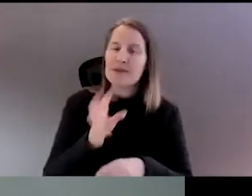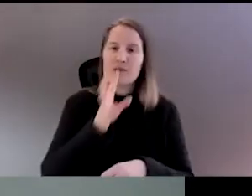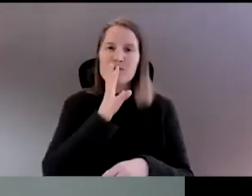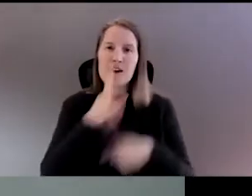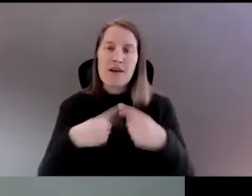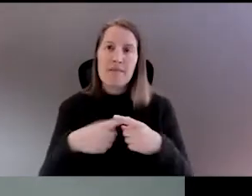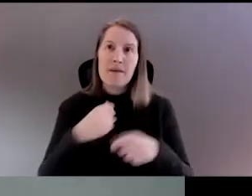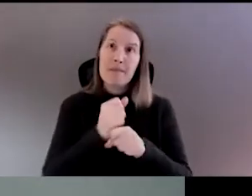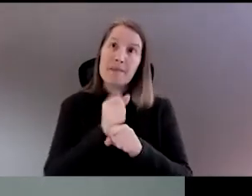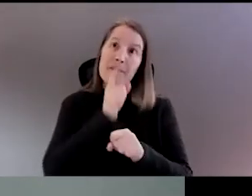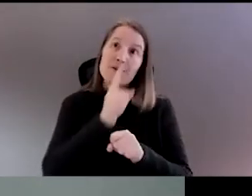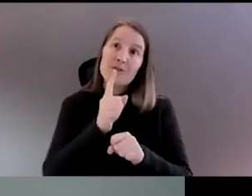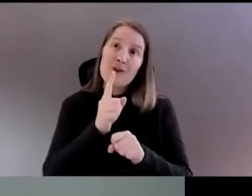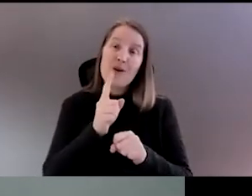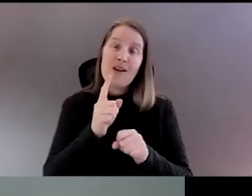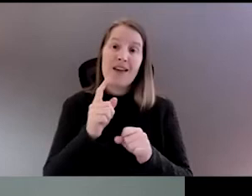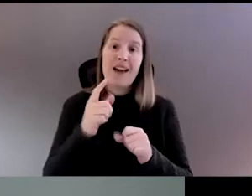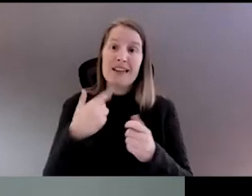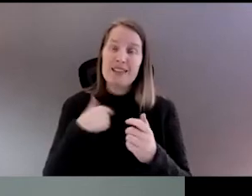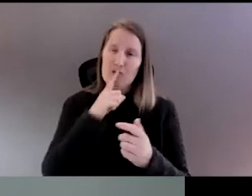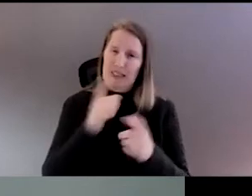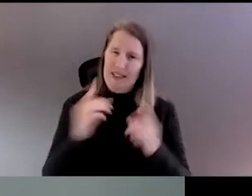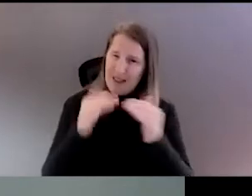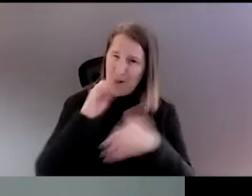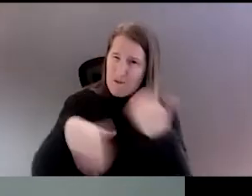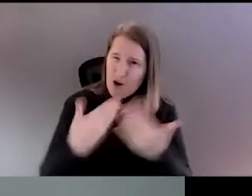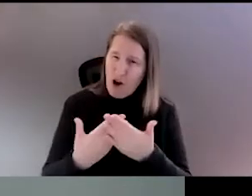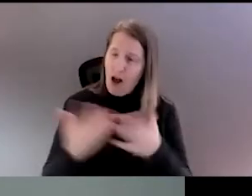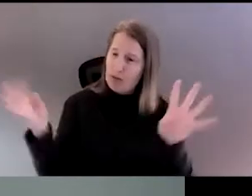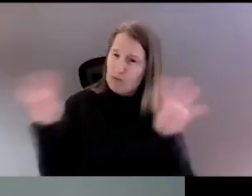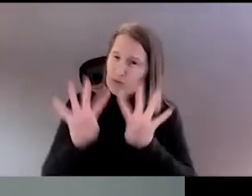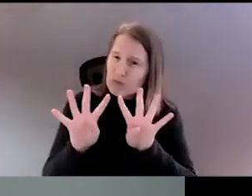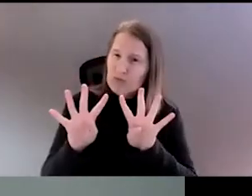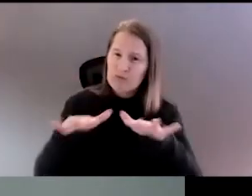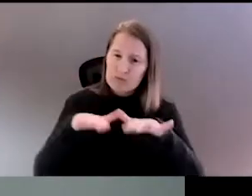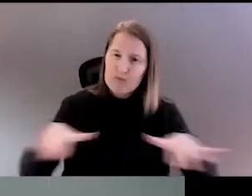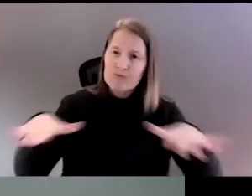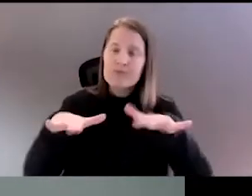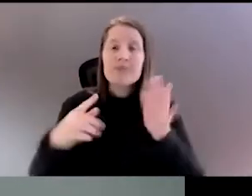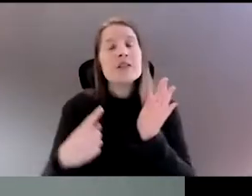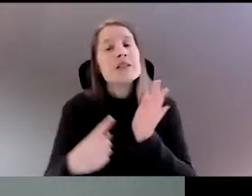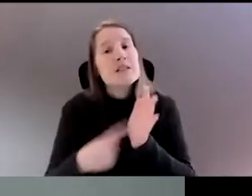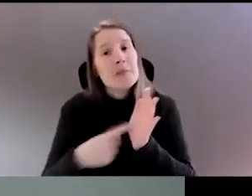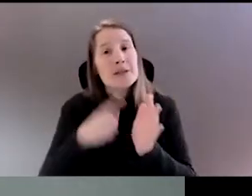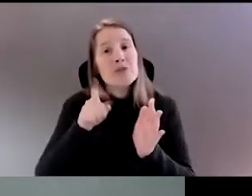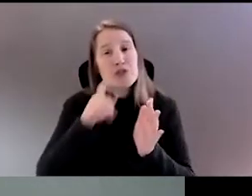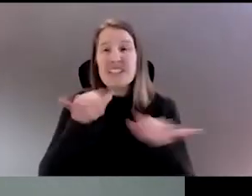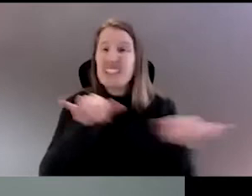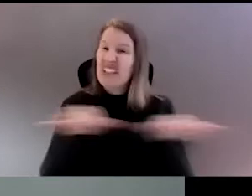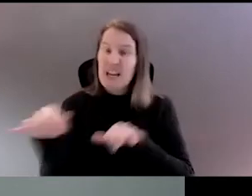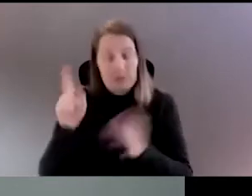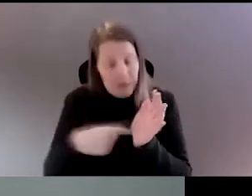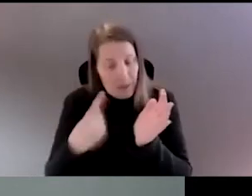playing field is level, and we talk about fairness, but sometimes things should be equal. And it takes a lot of